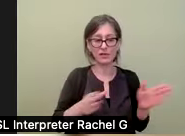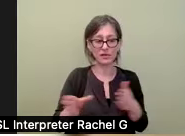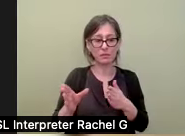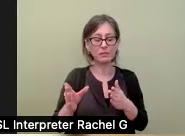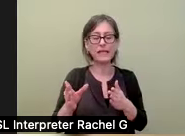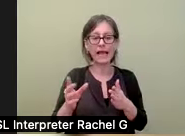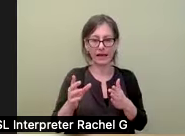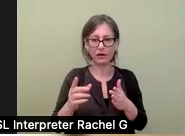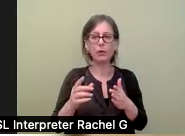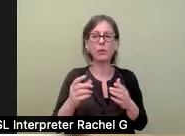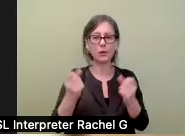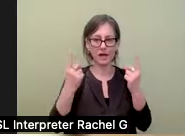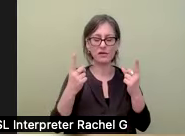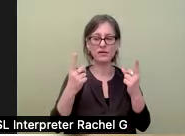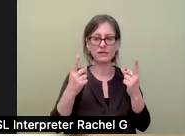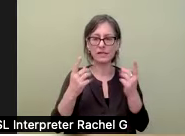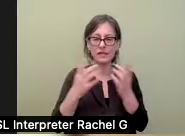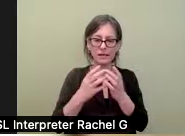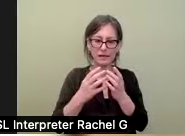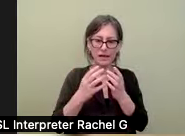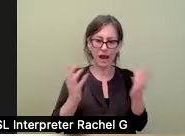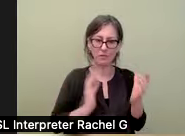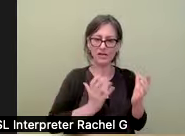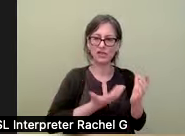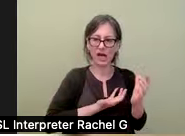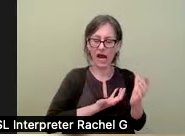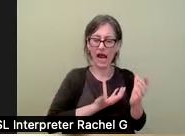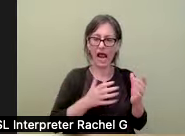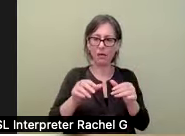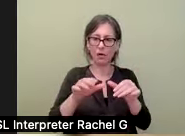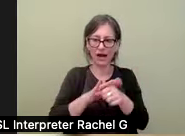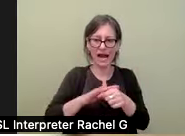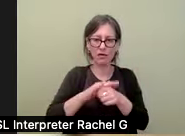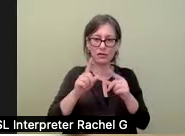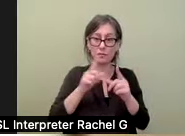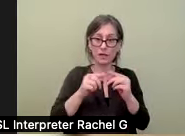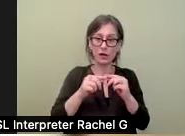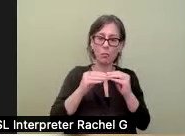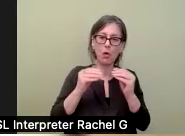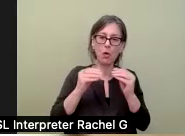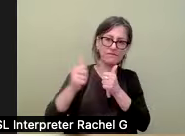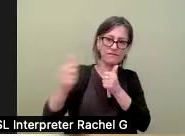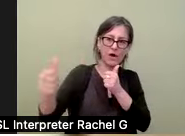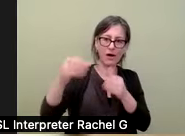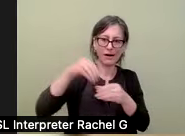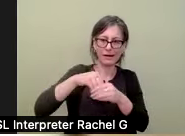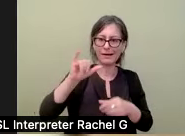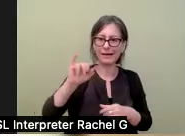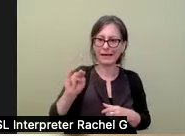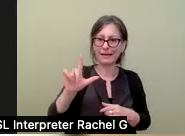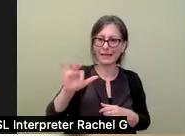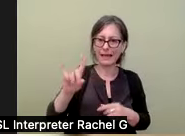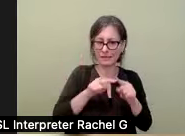to understand the extent to which our own inundation zones extended further inland. And as seen on this